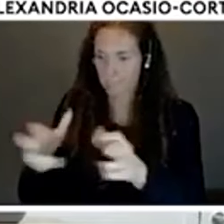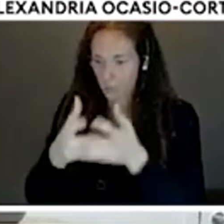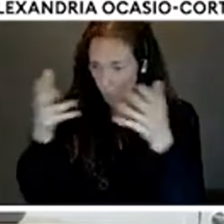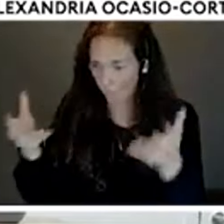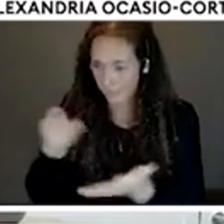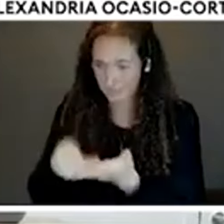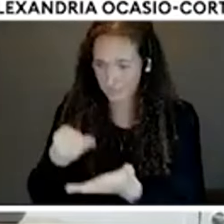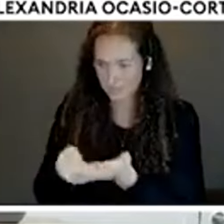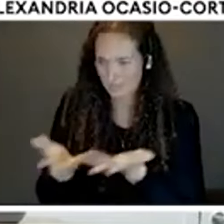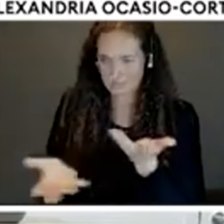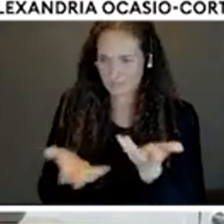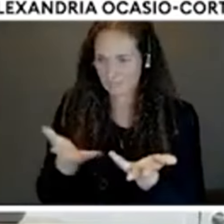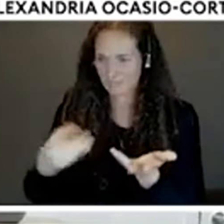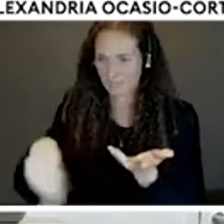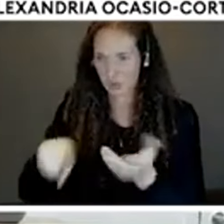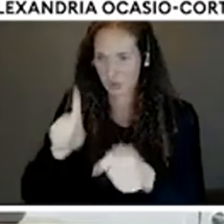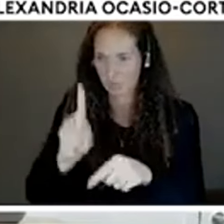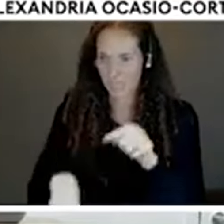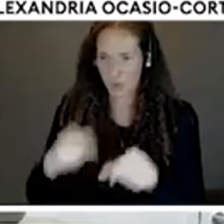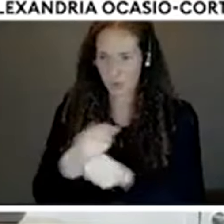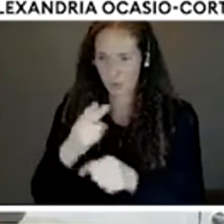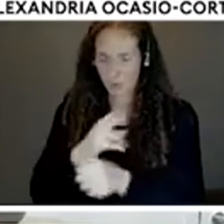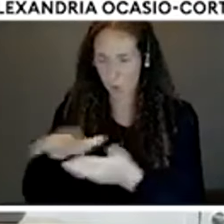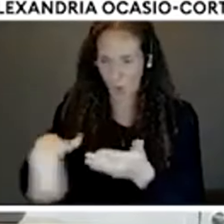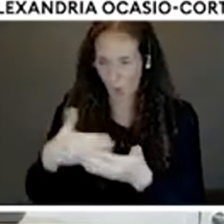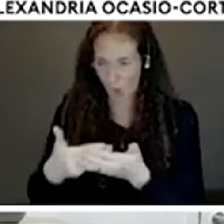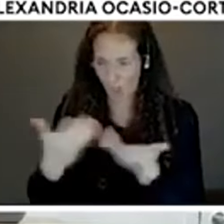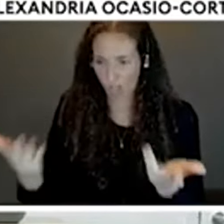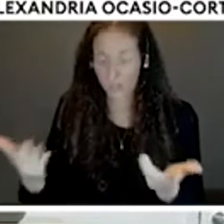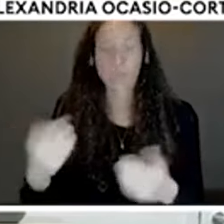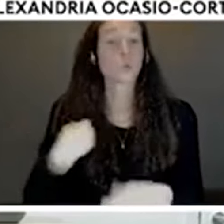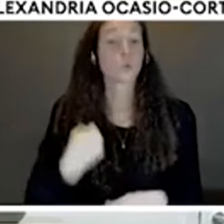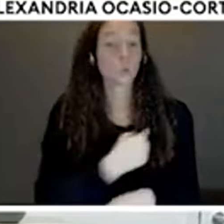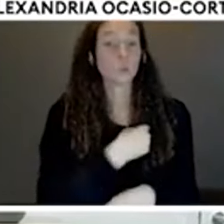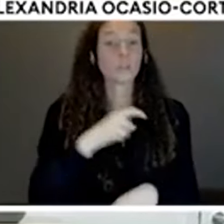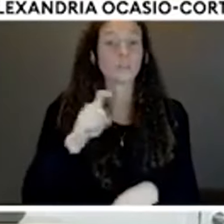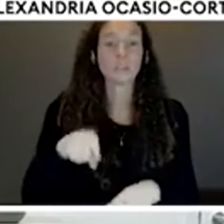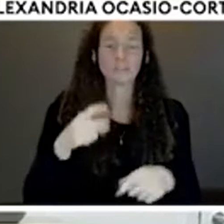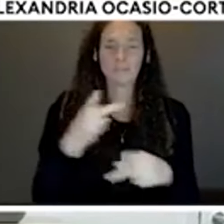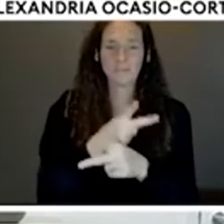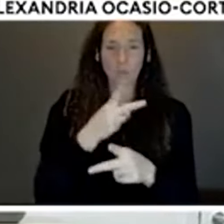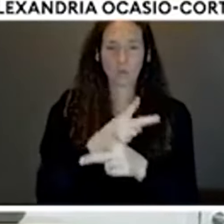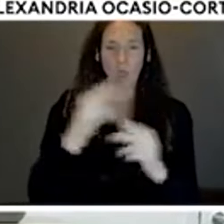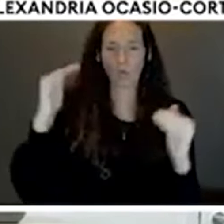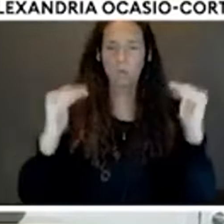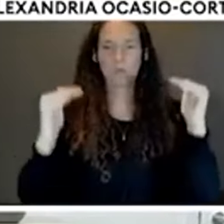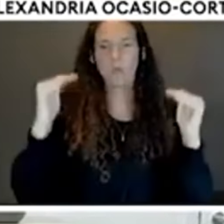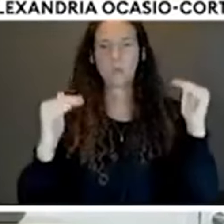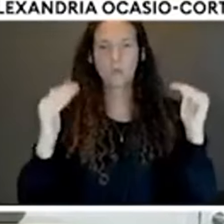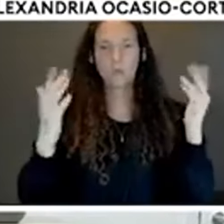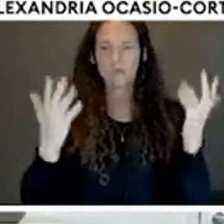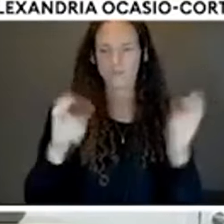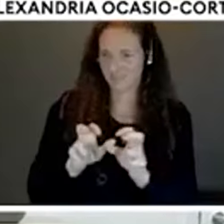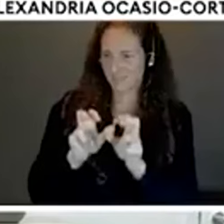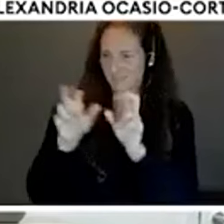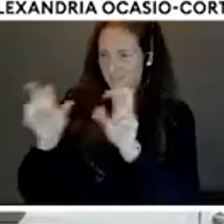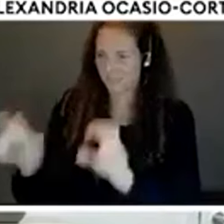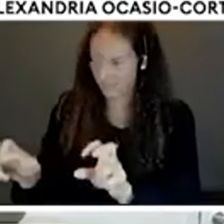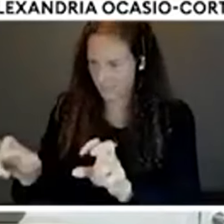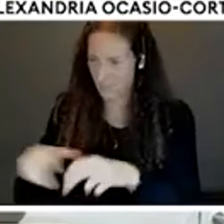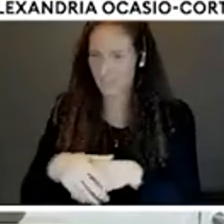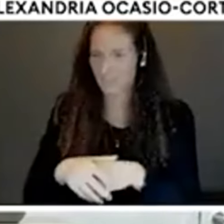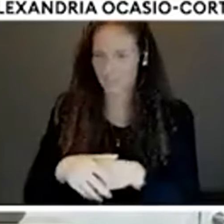allocation of resources. And instead of overfunding one and creating all of this waste, because that's what's going on,